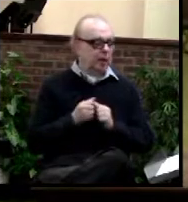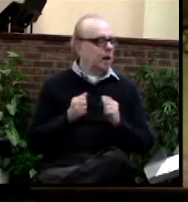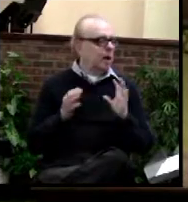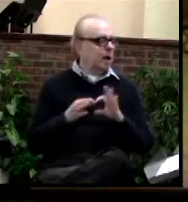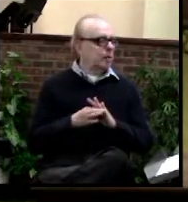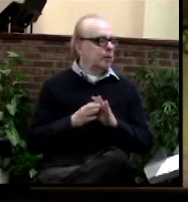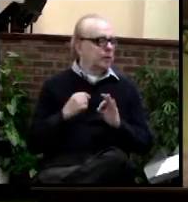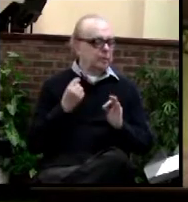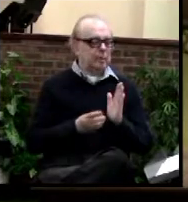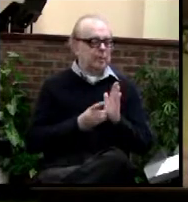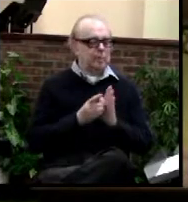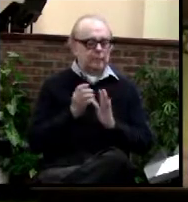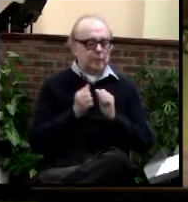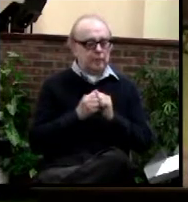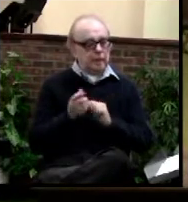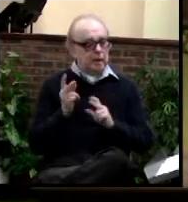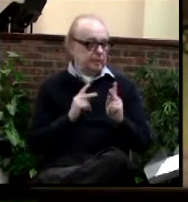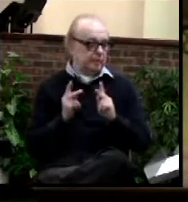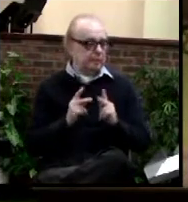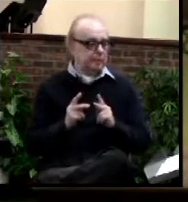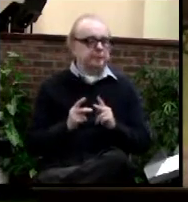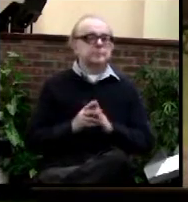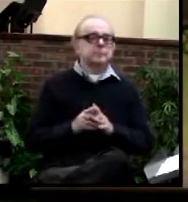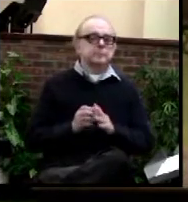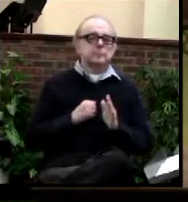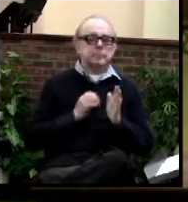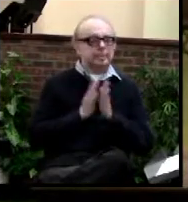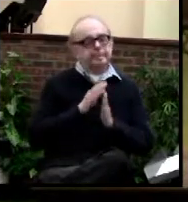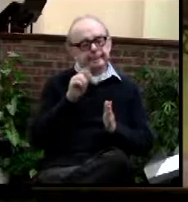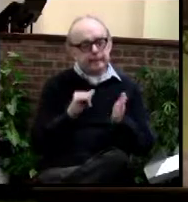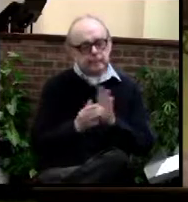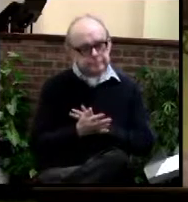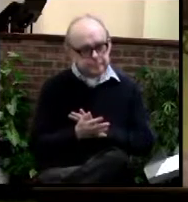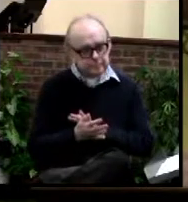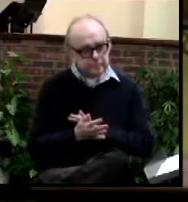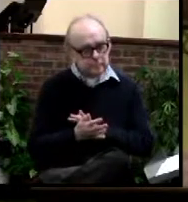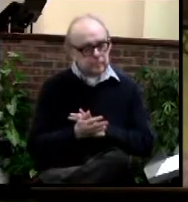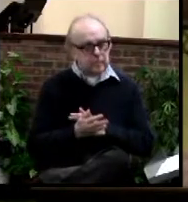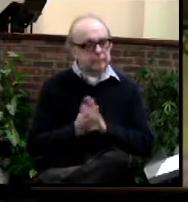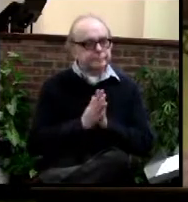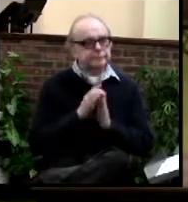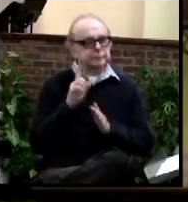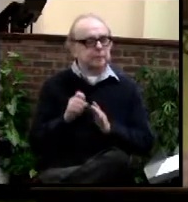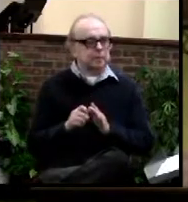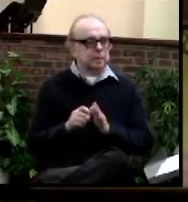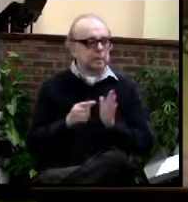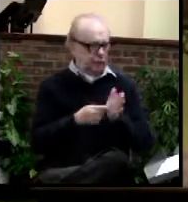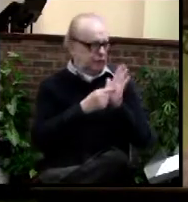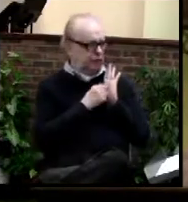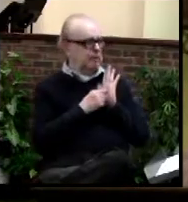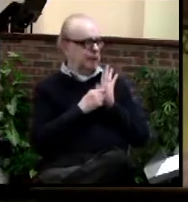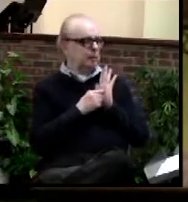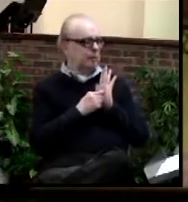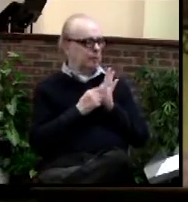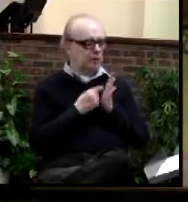develop with them. I asked the question this morning, and I'll ask you all the question. Show me